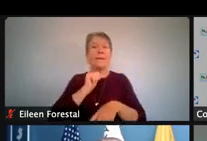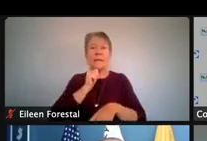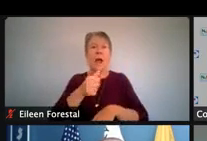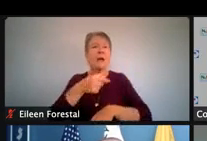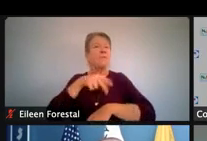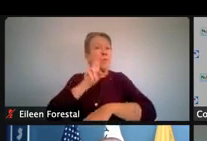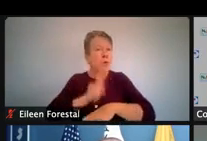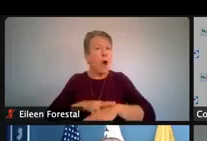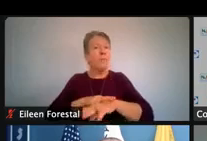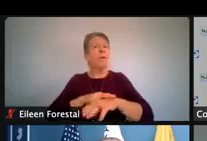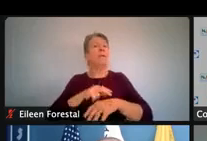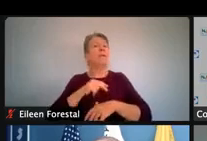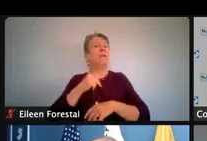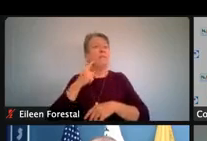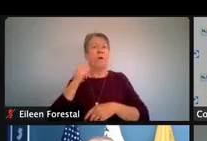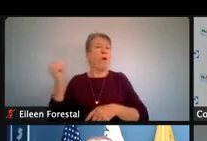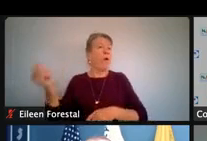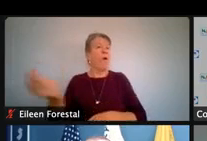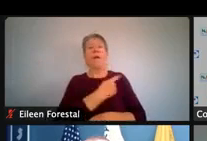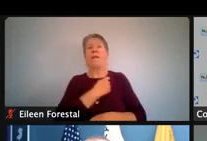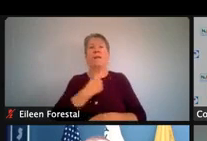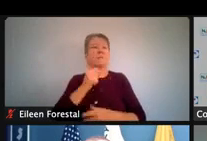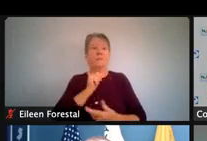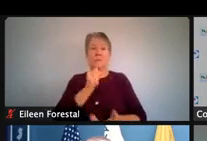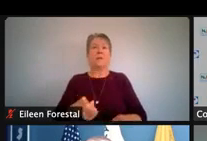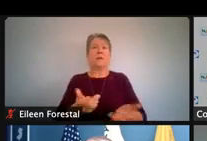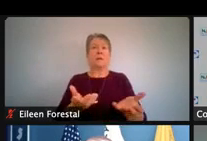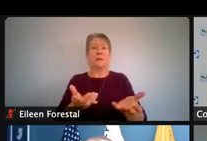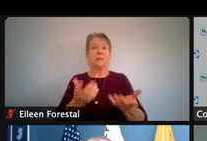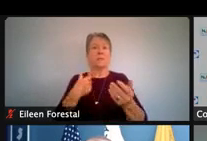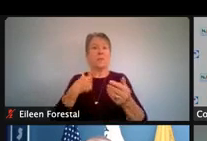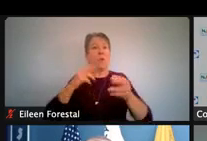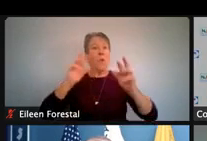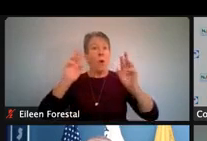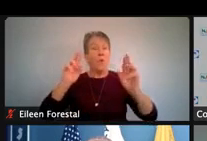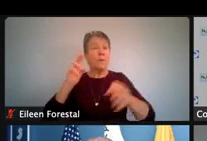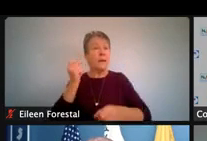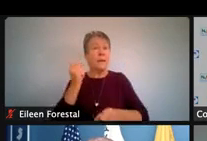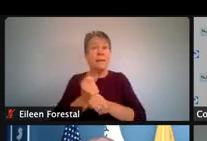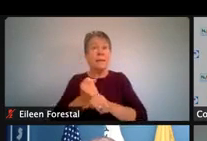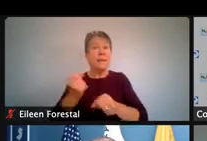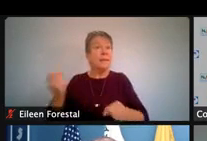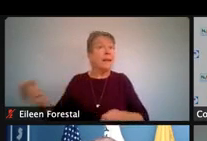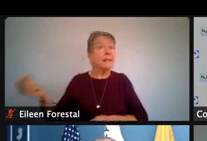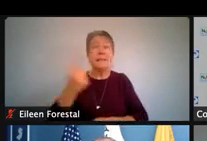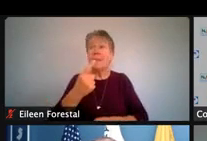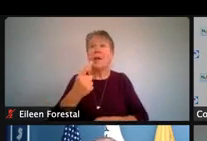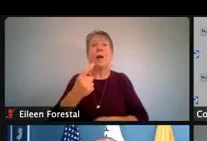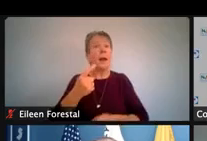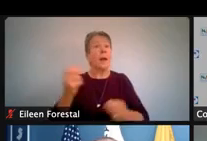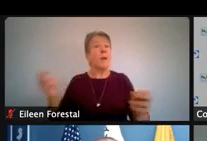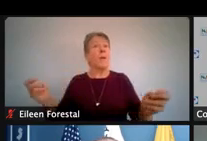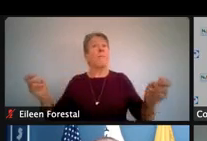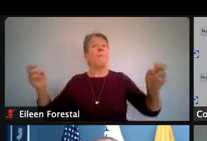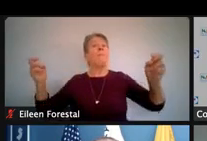to something that is normal next year is to accept that it's not normal this year and to limit